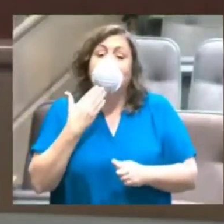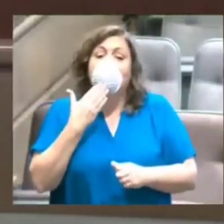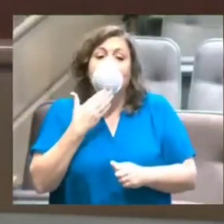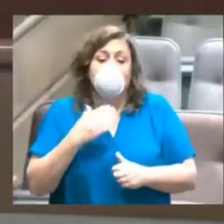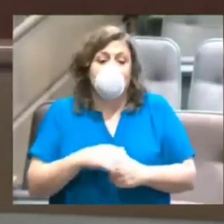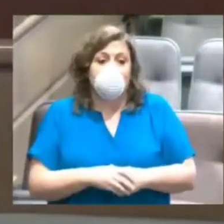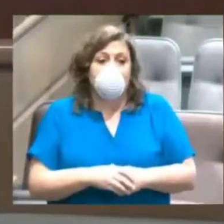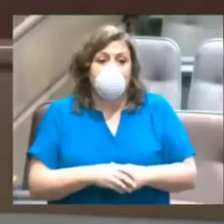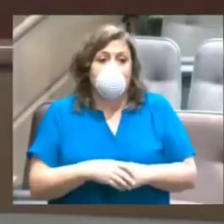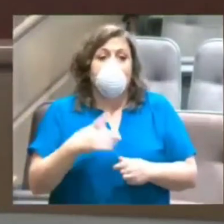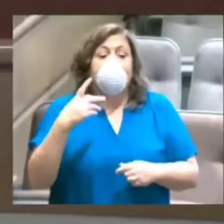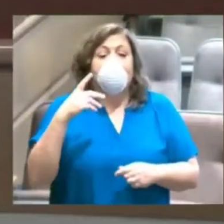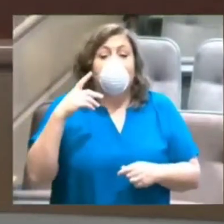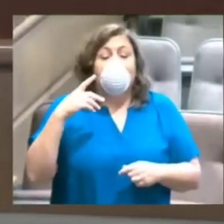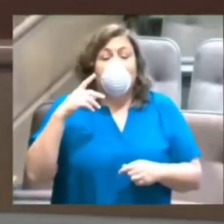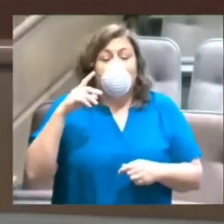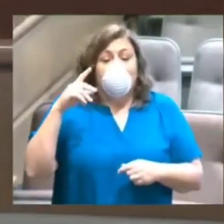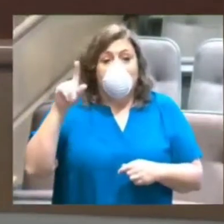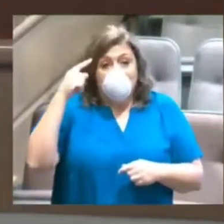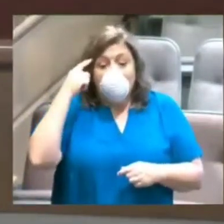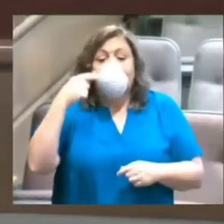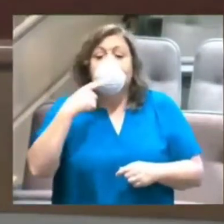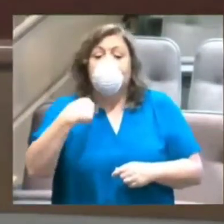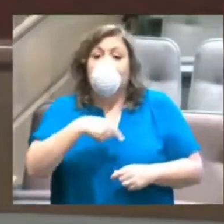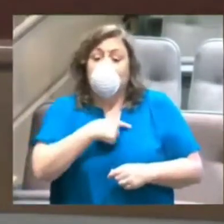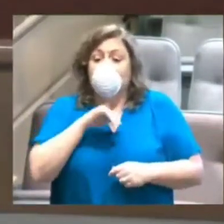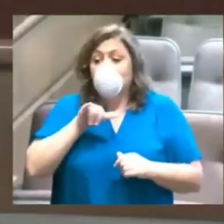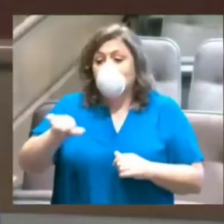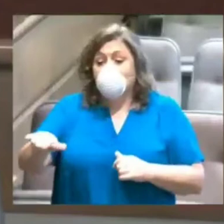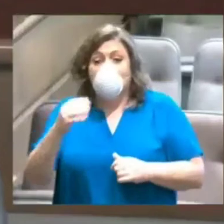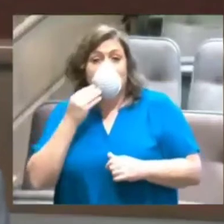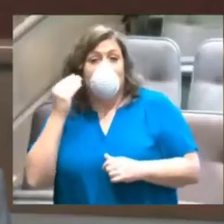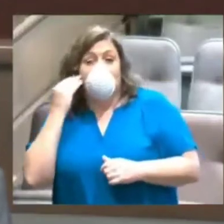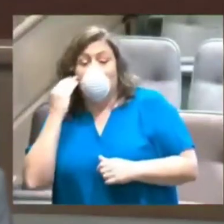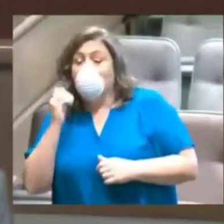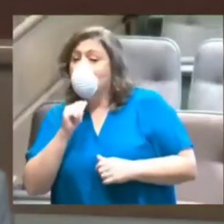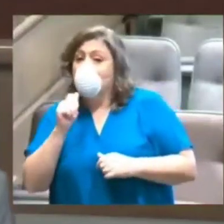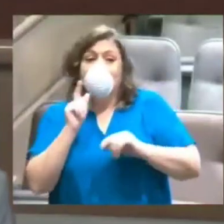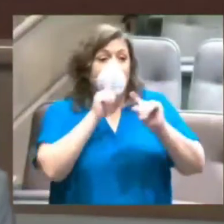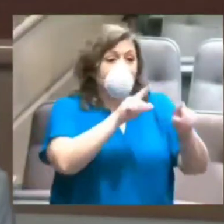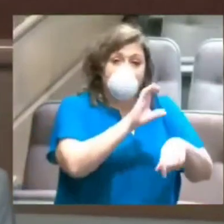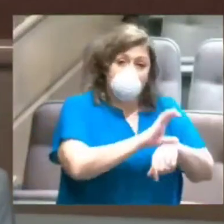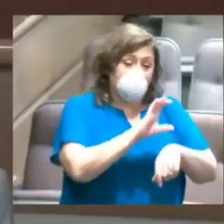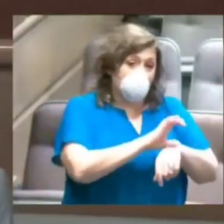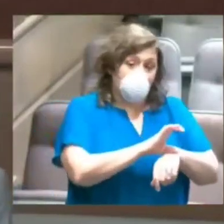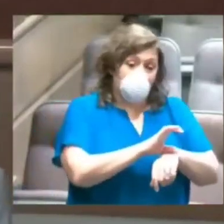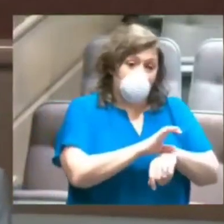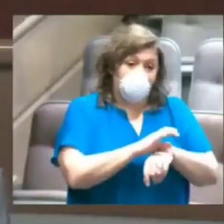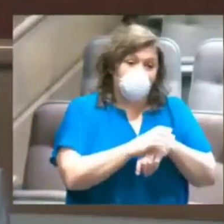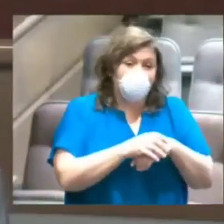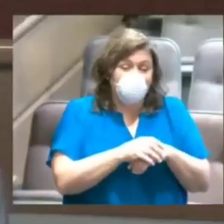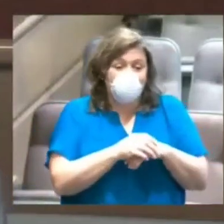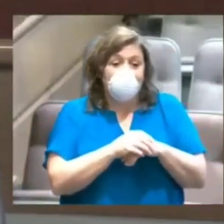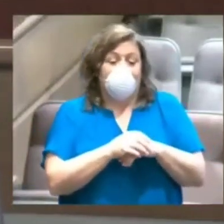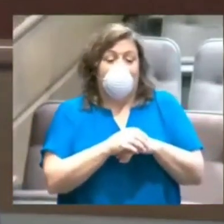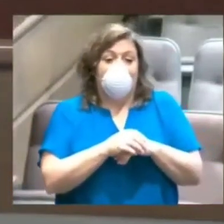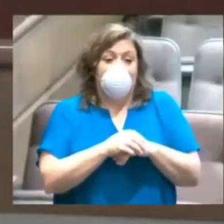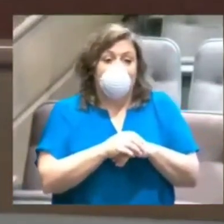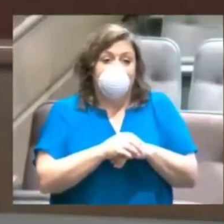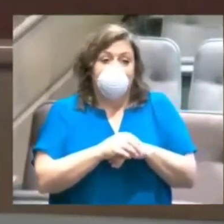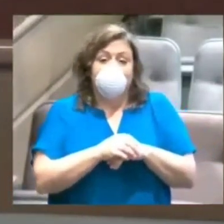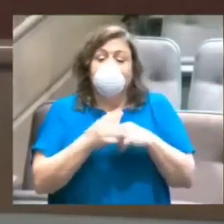to remain at home rather than attend services at houses of worship. While we will